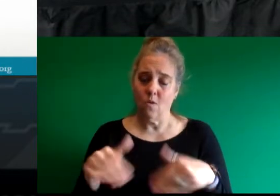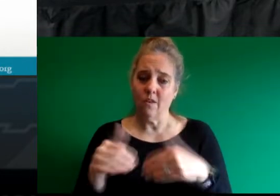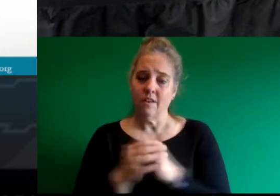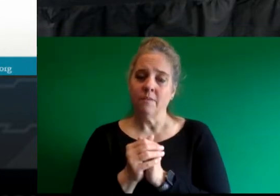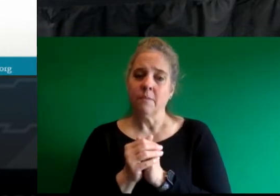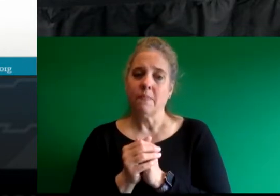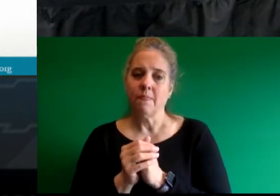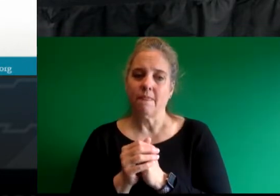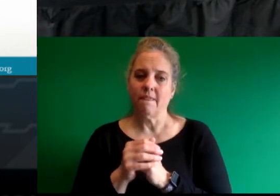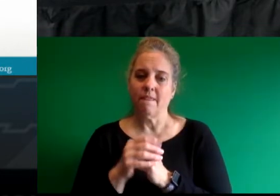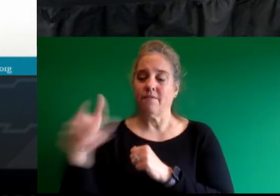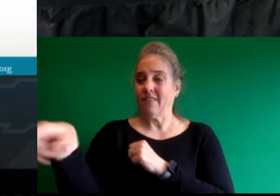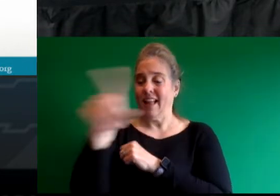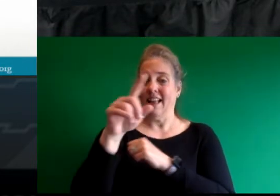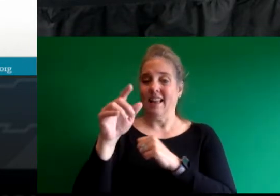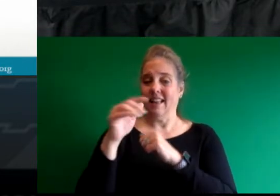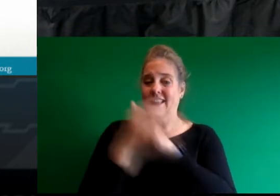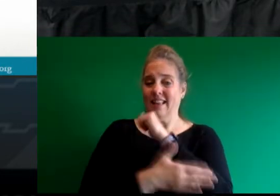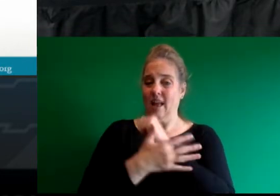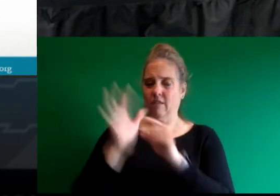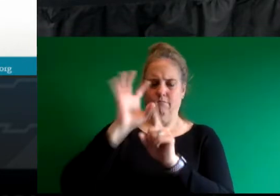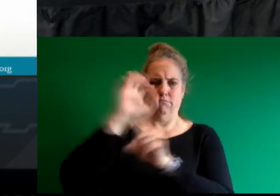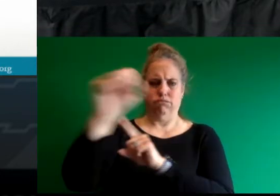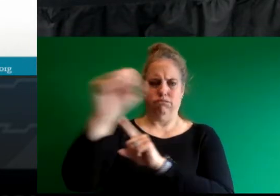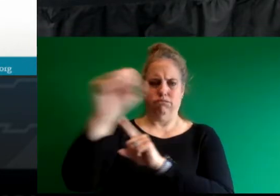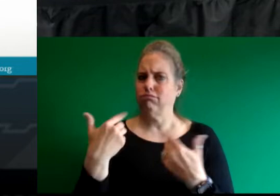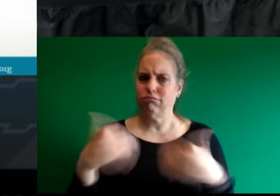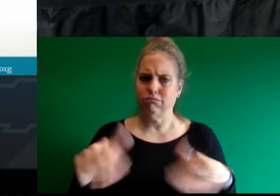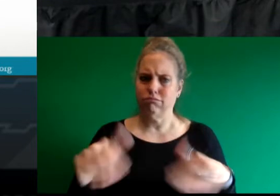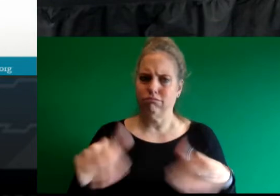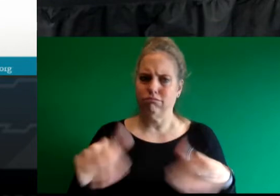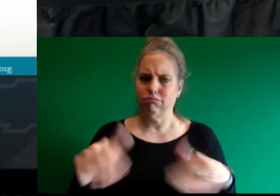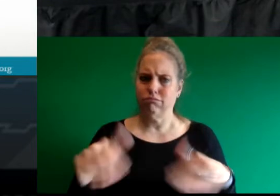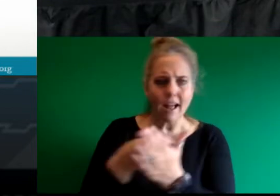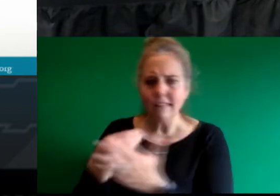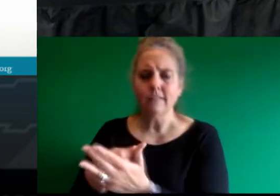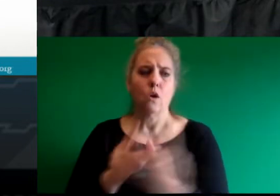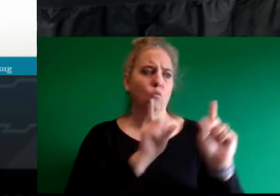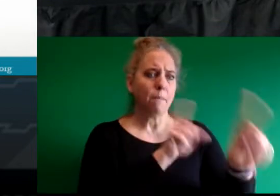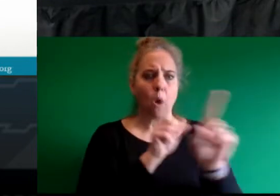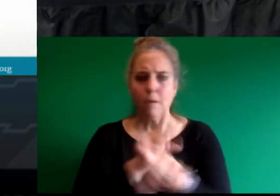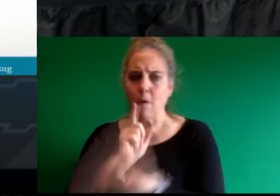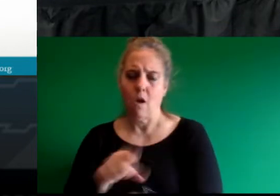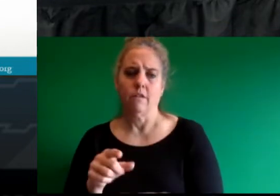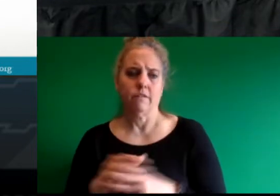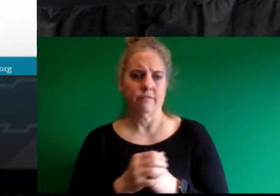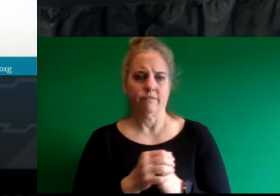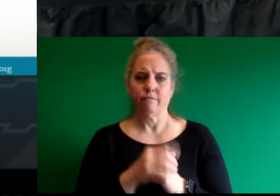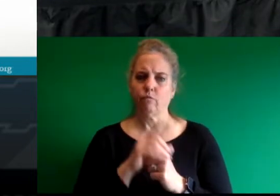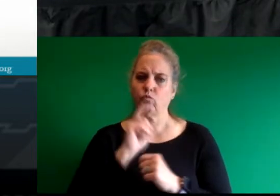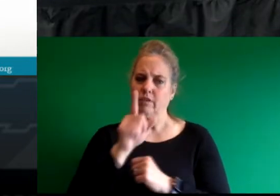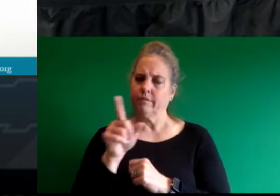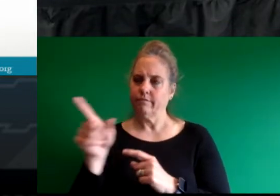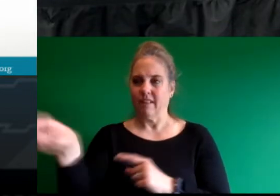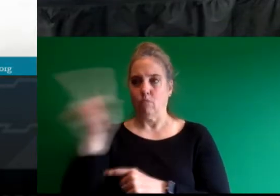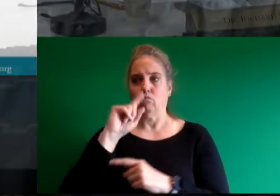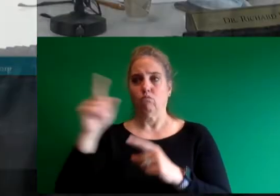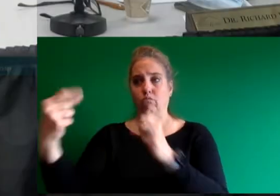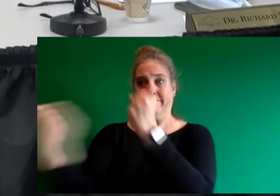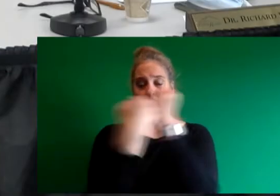and the reporting, and I think that's just something that is noteworthy. Now we'll jump